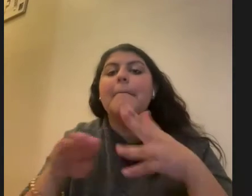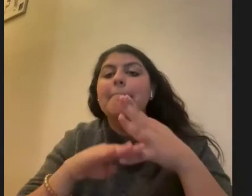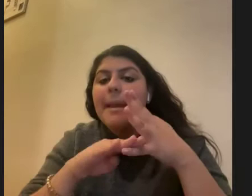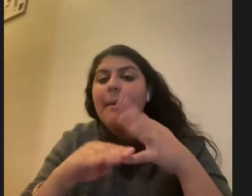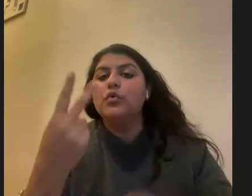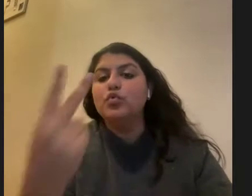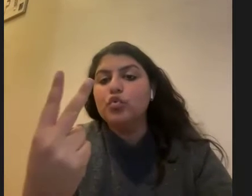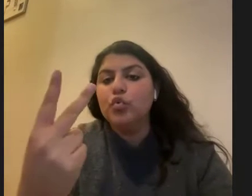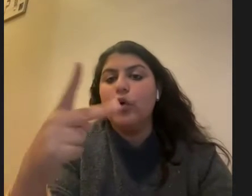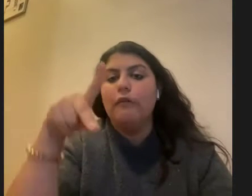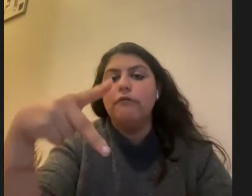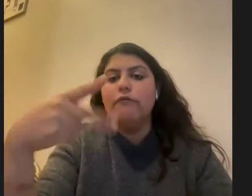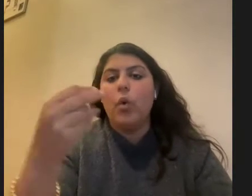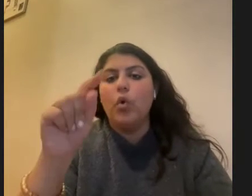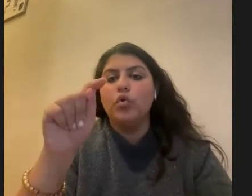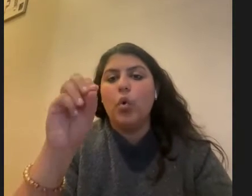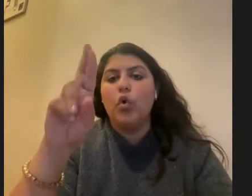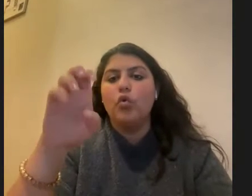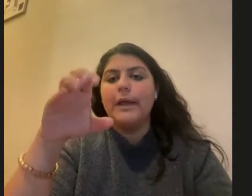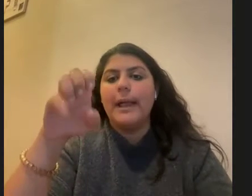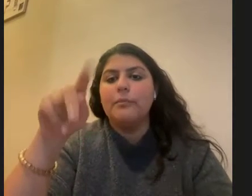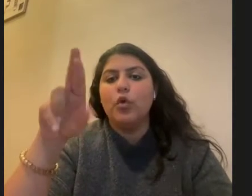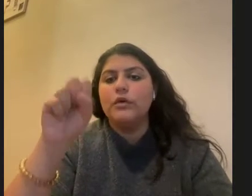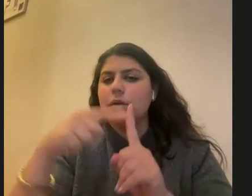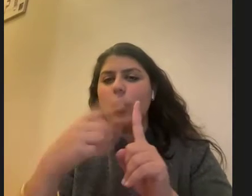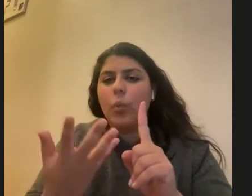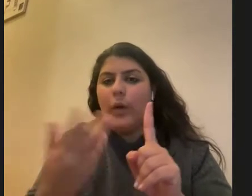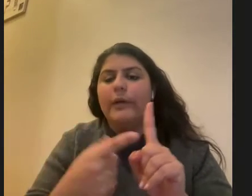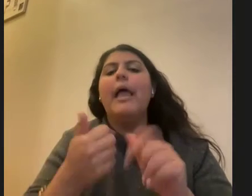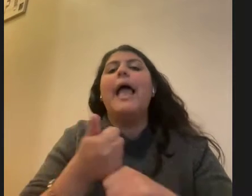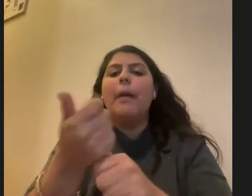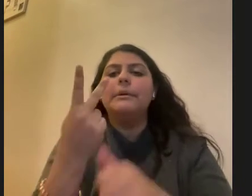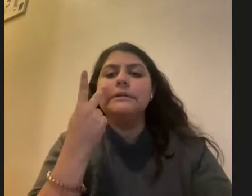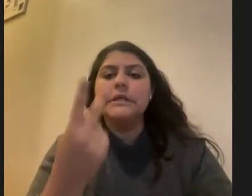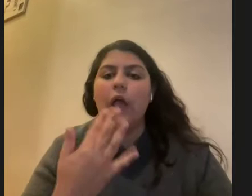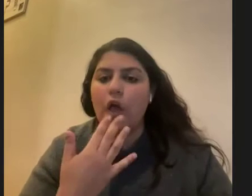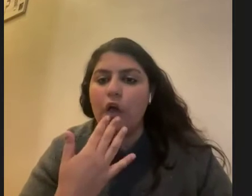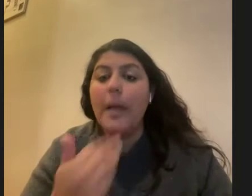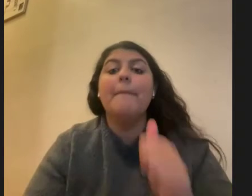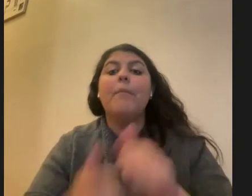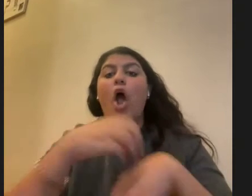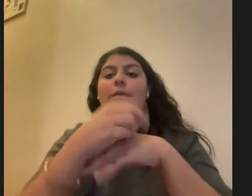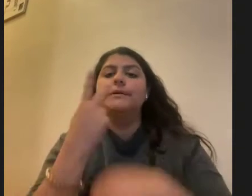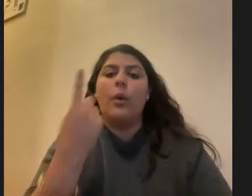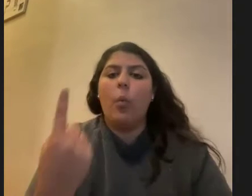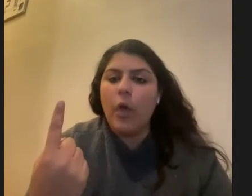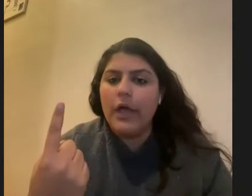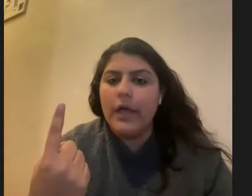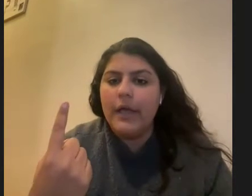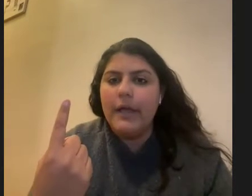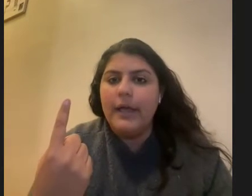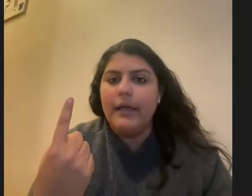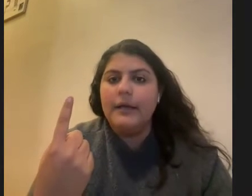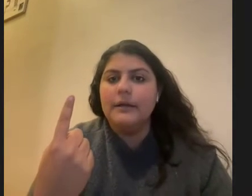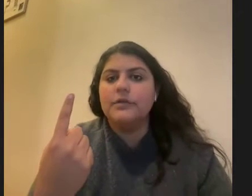that's actually like these things in your eyes that allow you to see color. And most octopuses only see 1. And so they just see